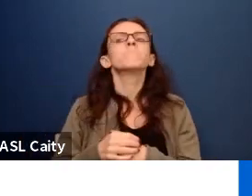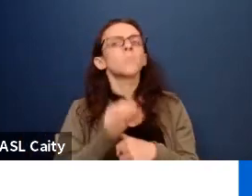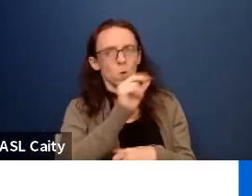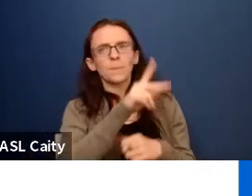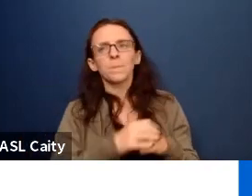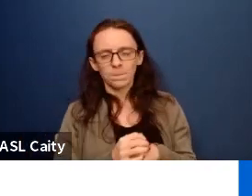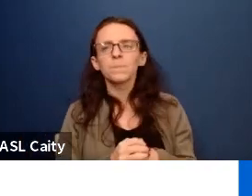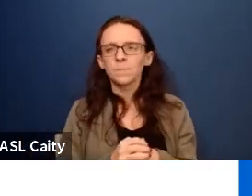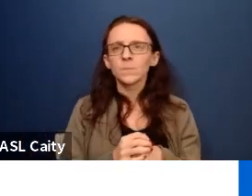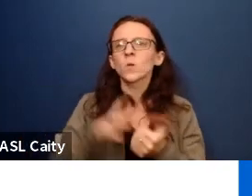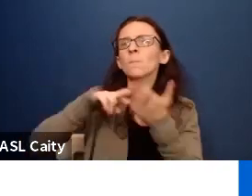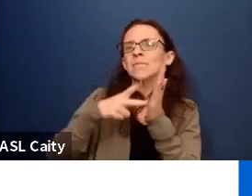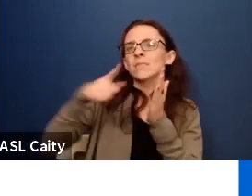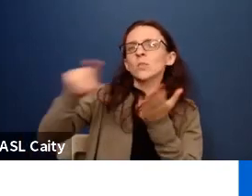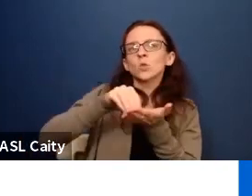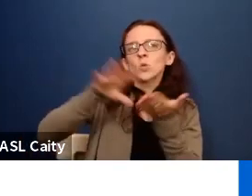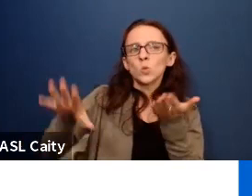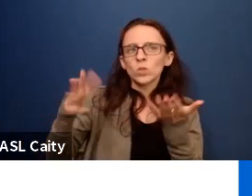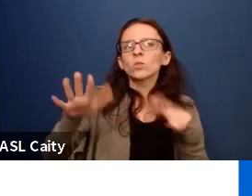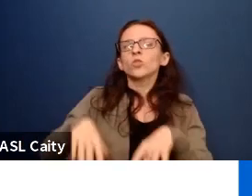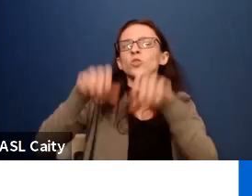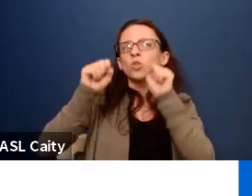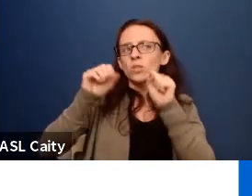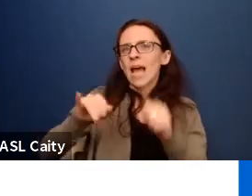So these students took the IC in the